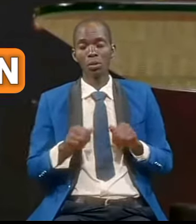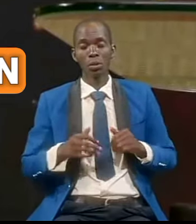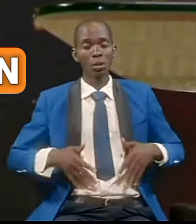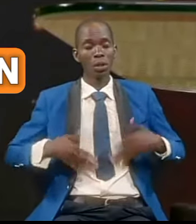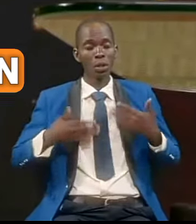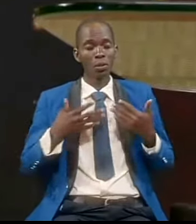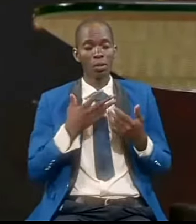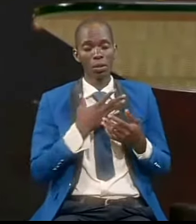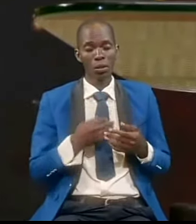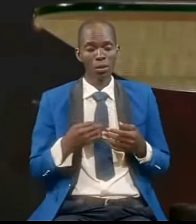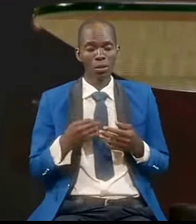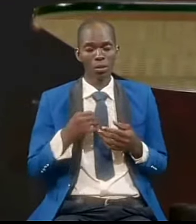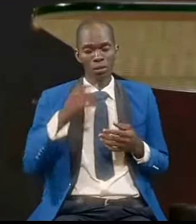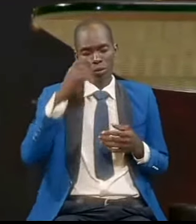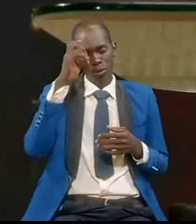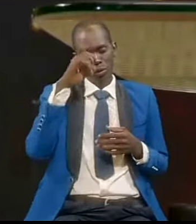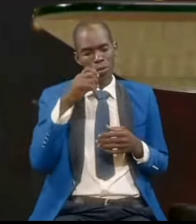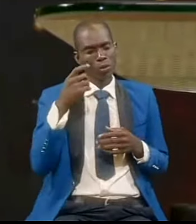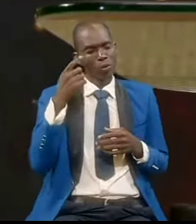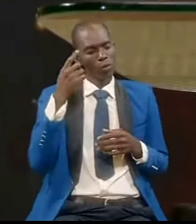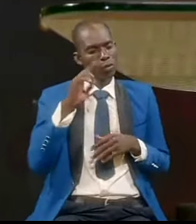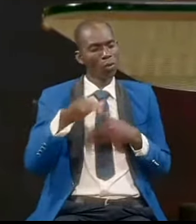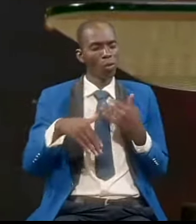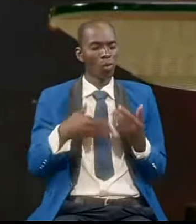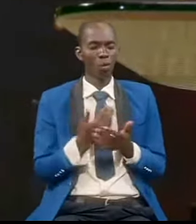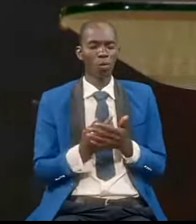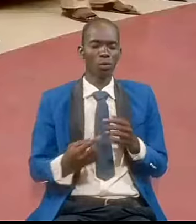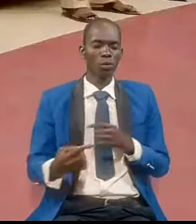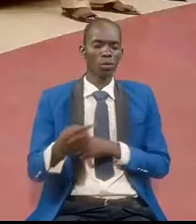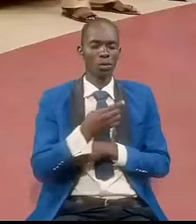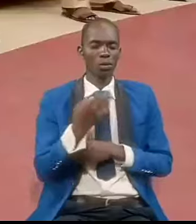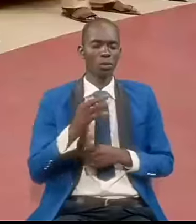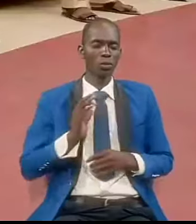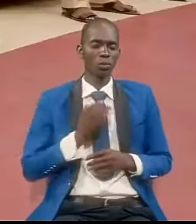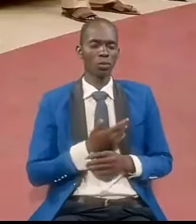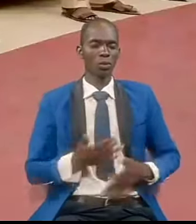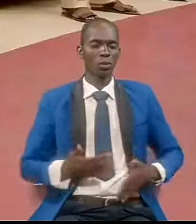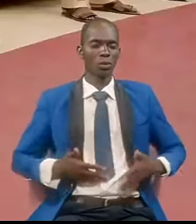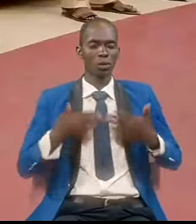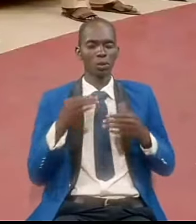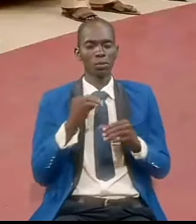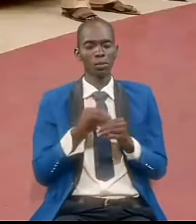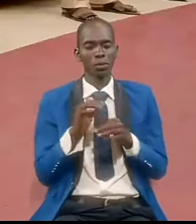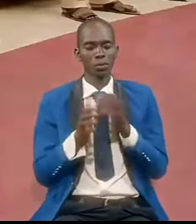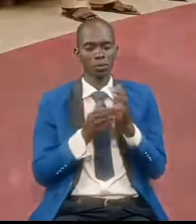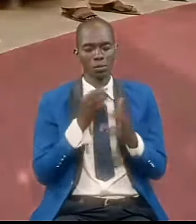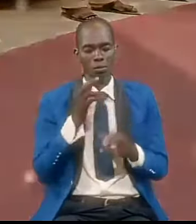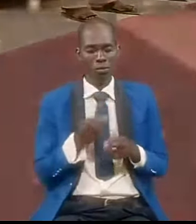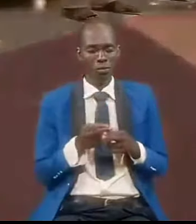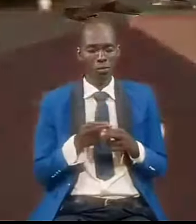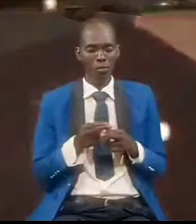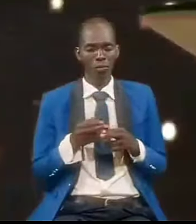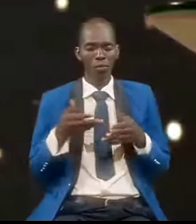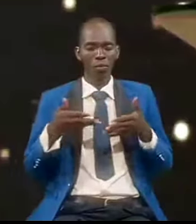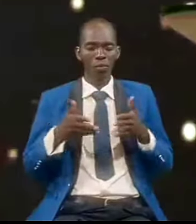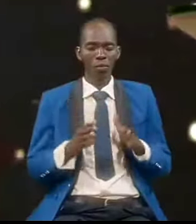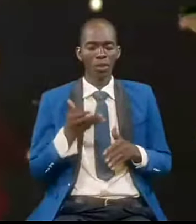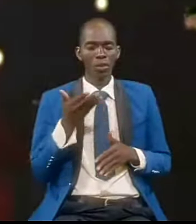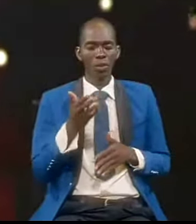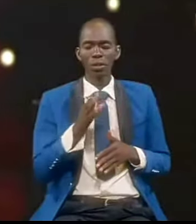moment on for the rest of our lives in Jesus' name. Let there be